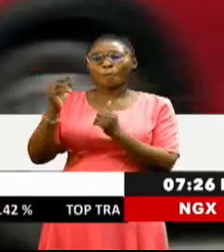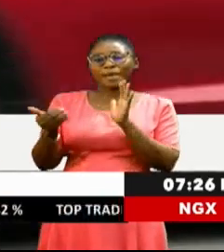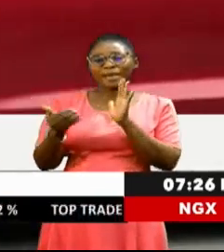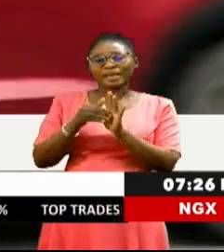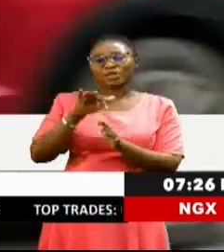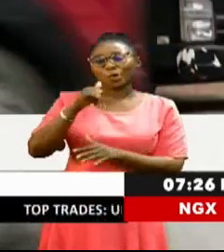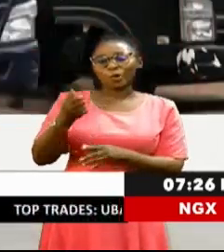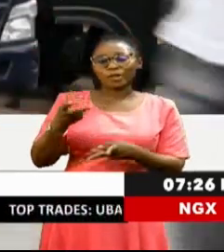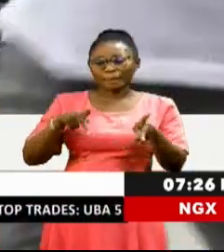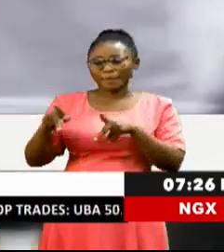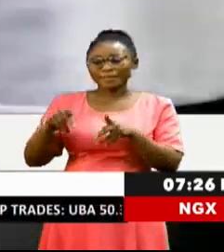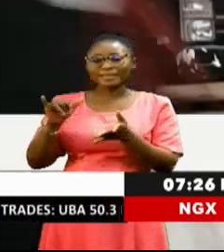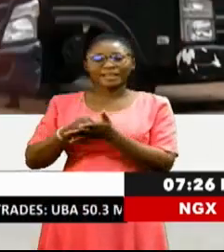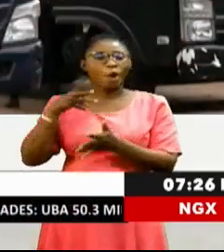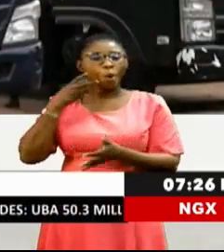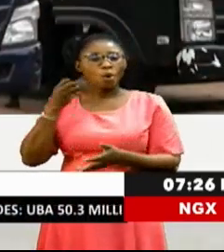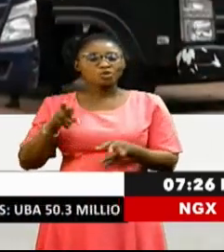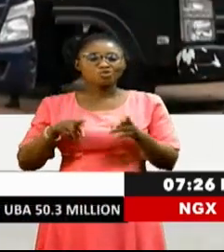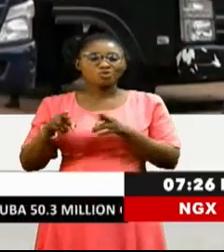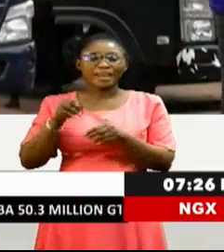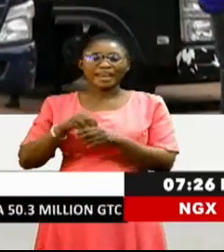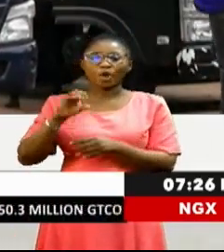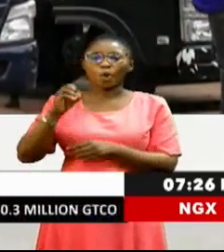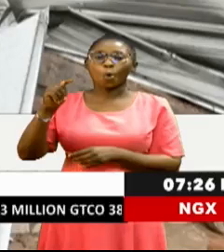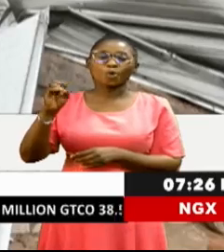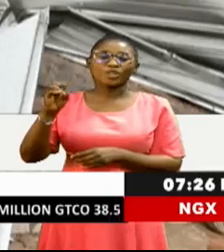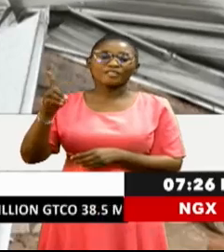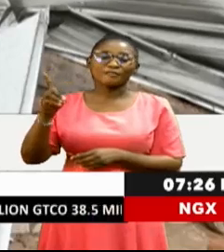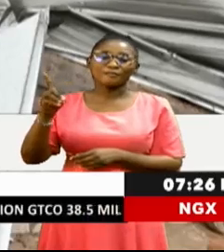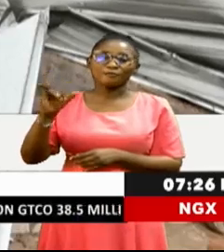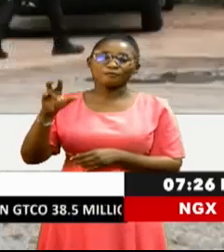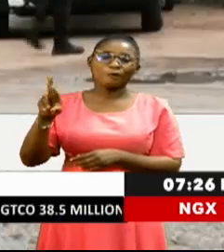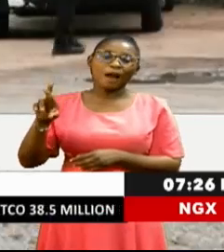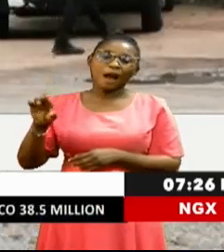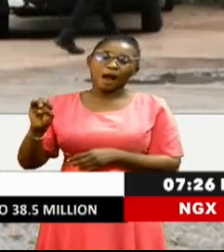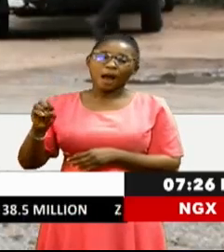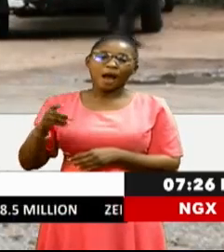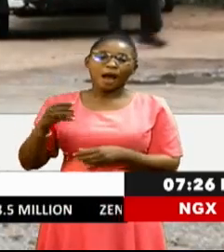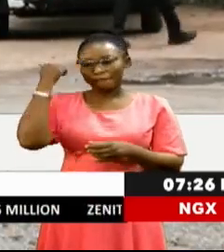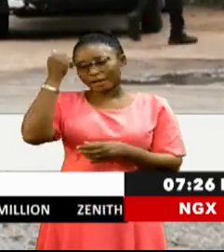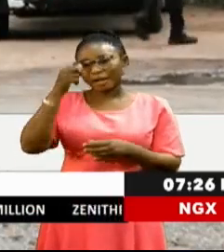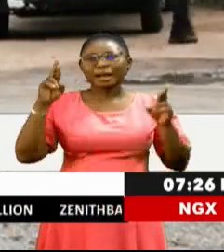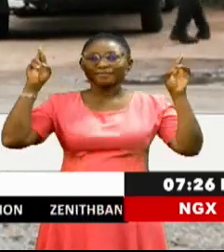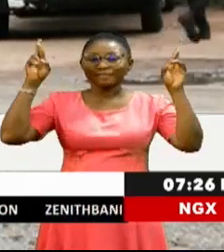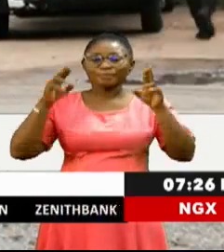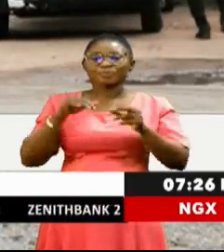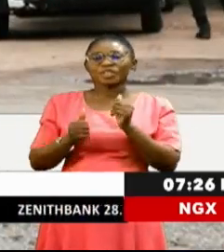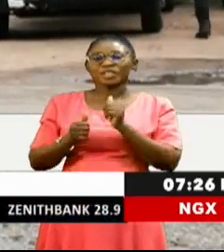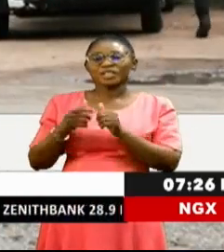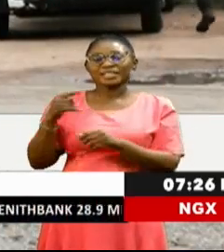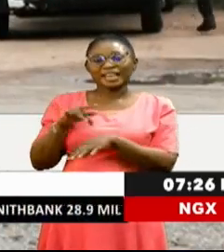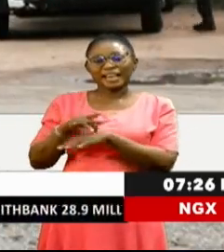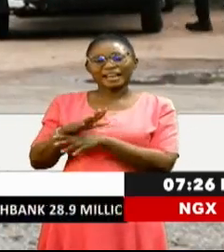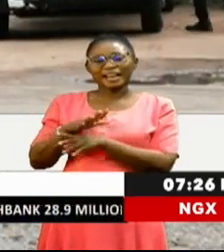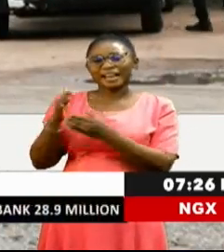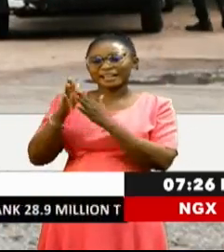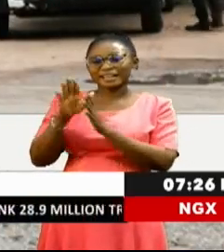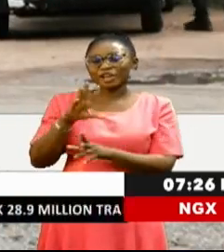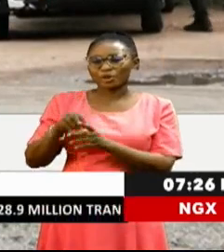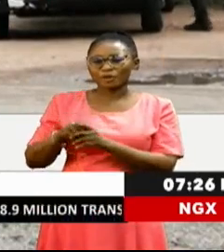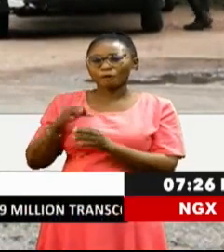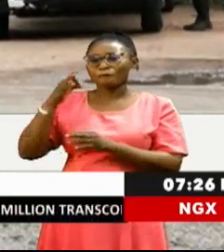Democratic Party of Cote d'Ivoire Democratic African Rally. Its early leaders included a future prime